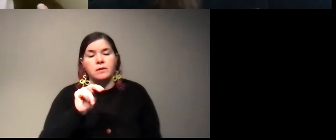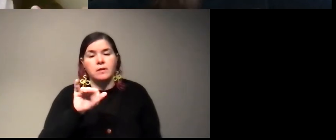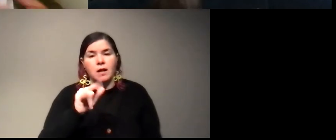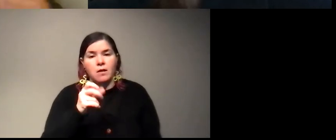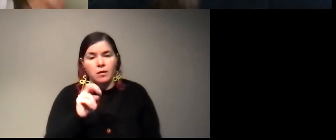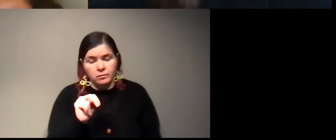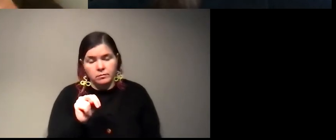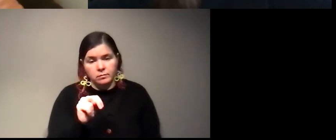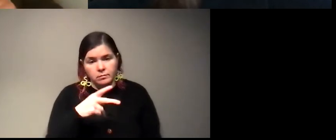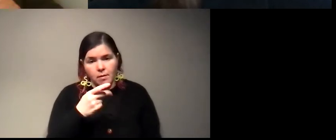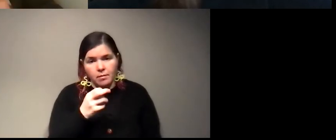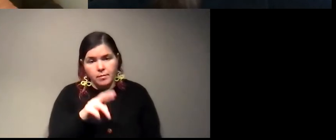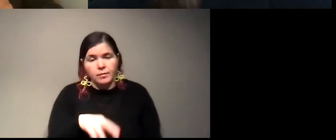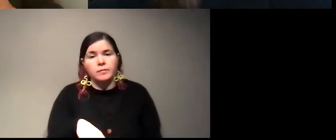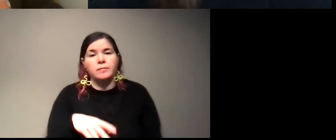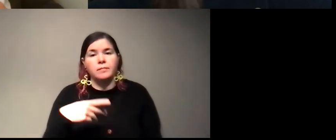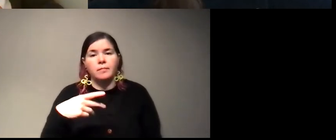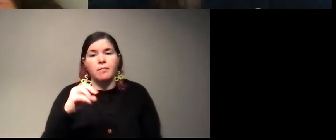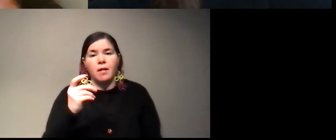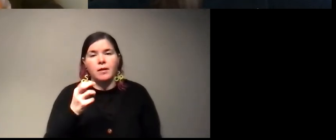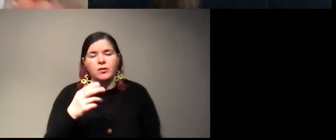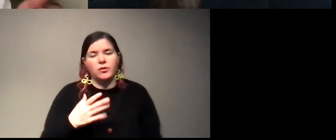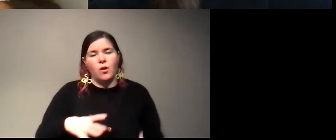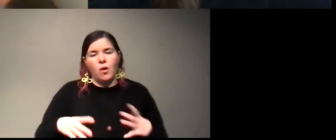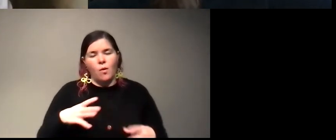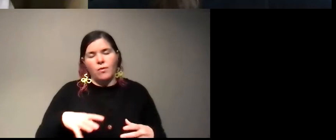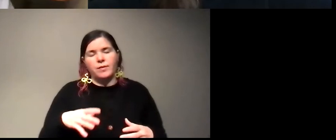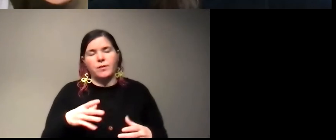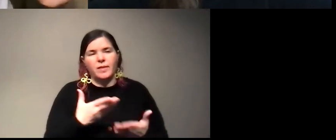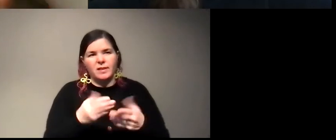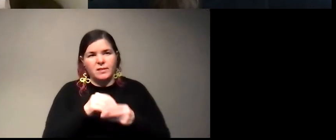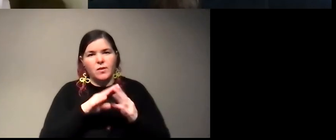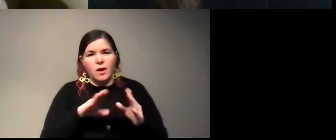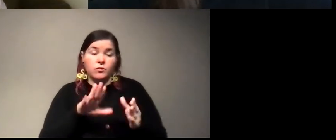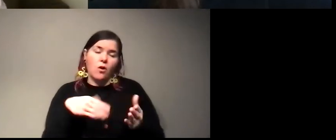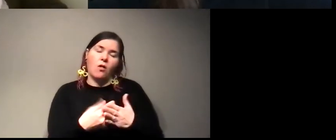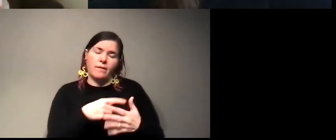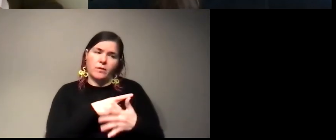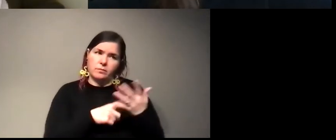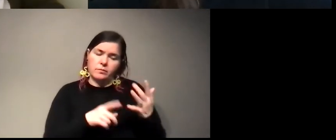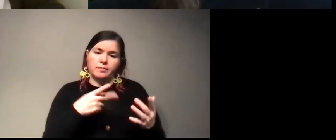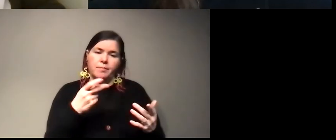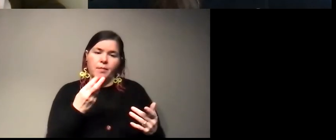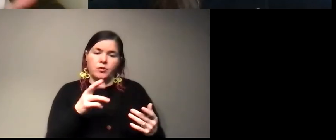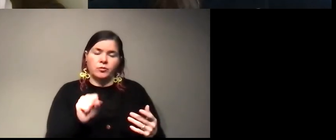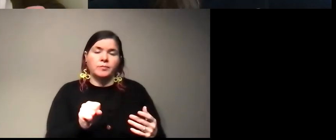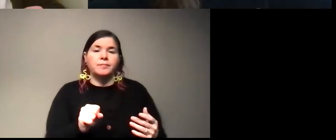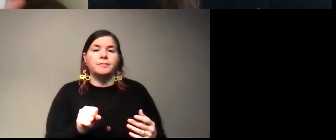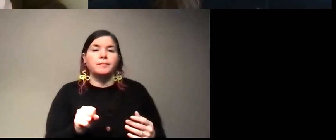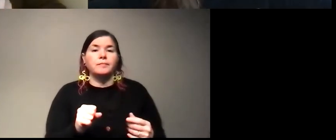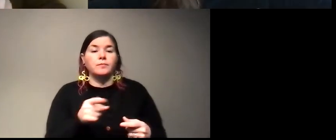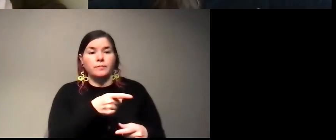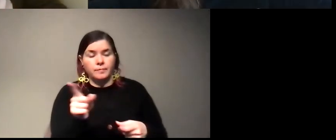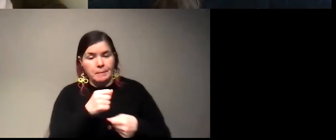Nylon's also a polymer. Polyester, so stuff your clothes are made out of or like materials in your house, all polymers. So what they did was they made